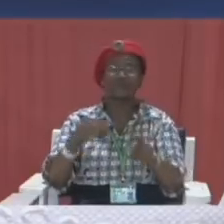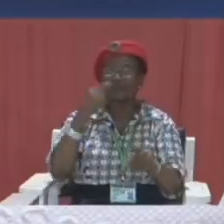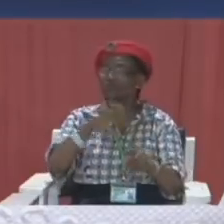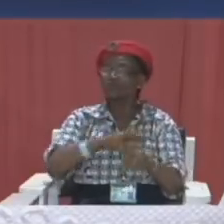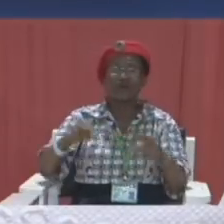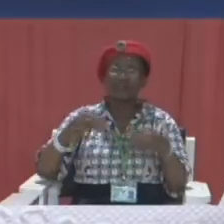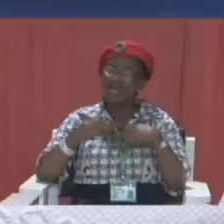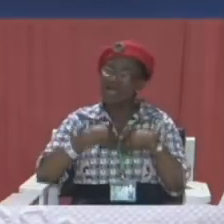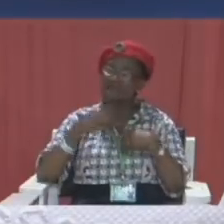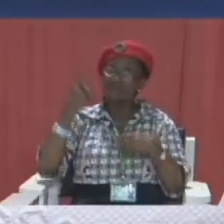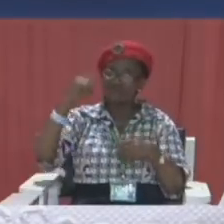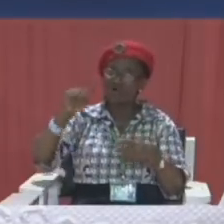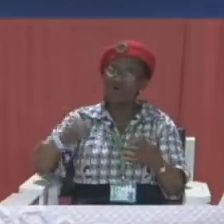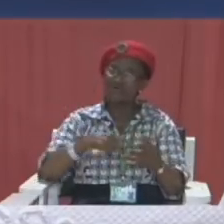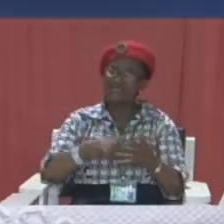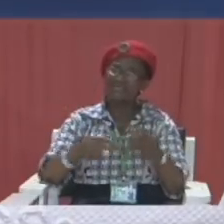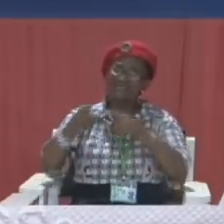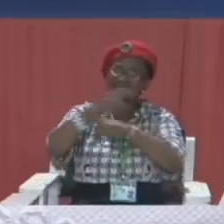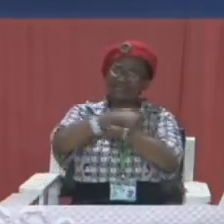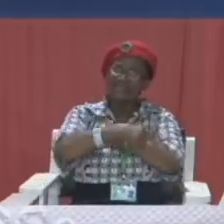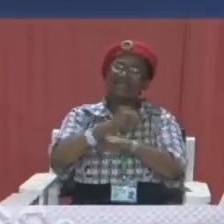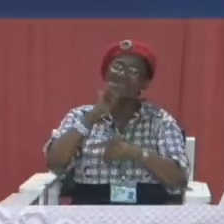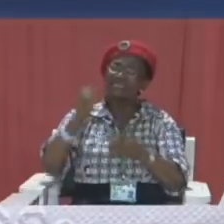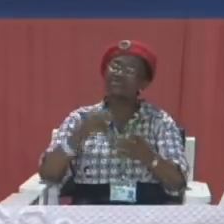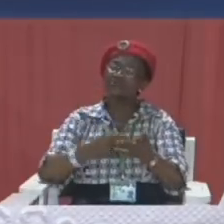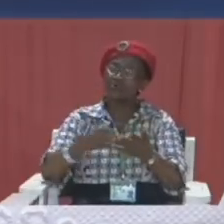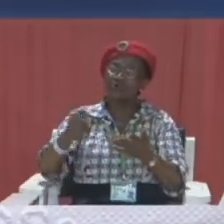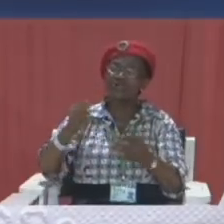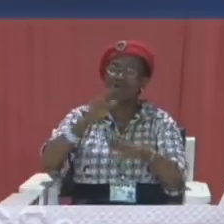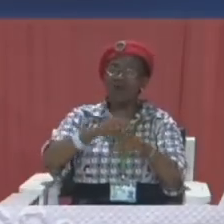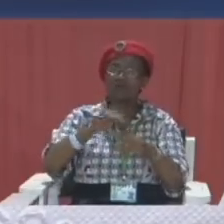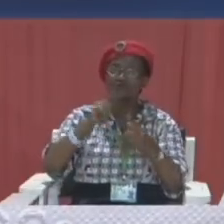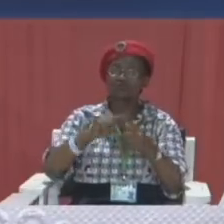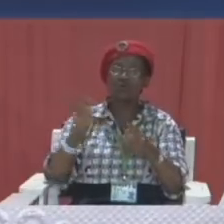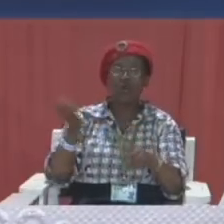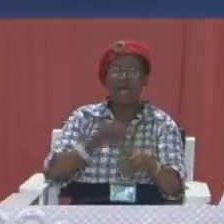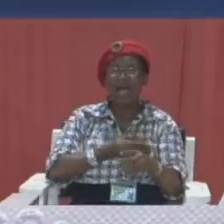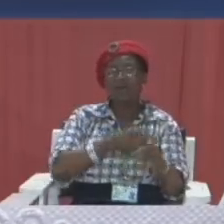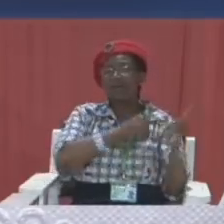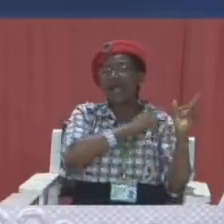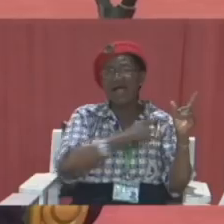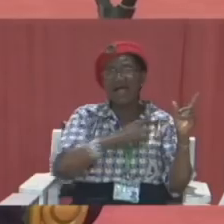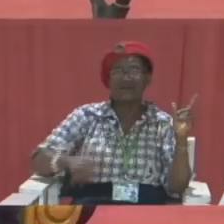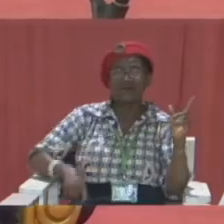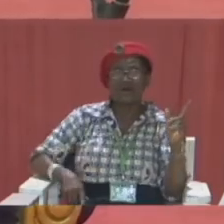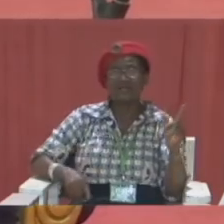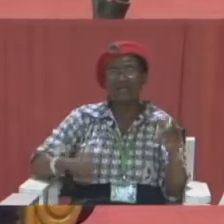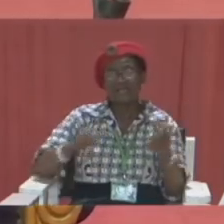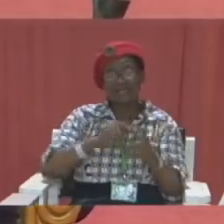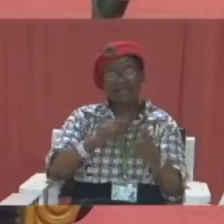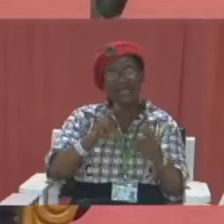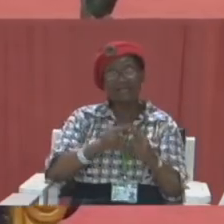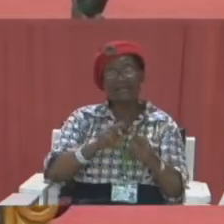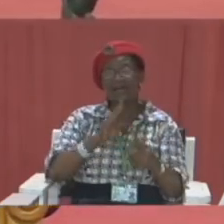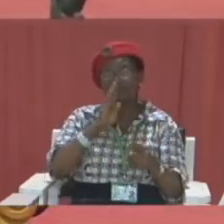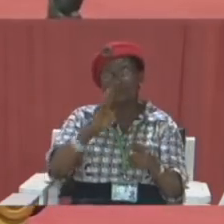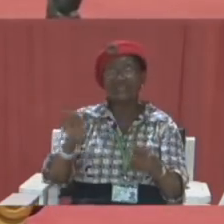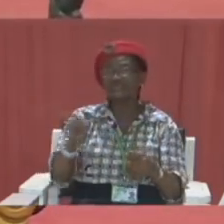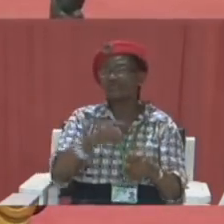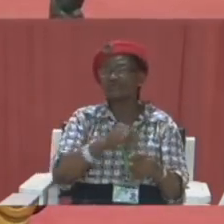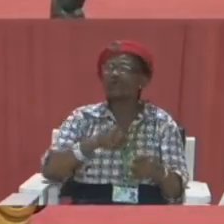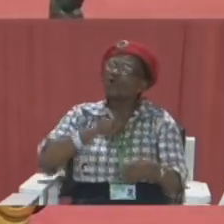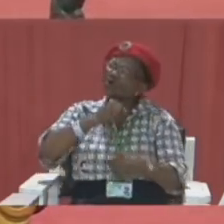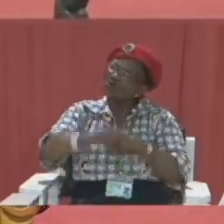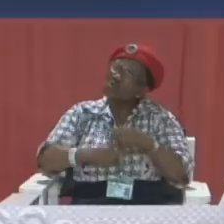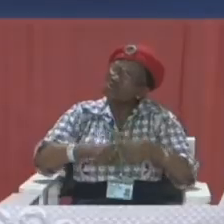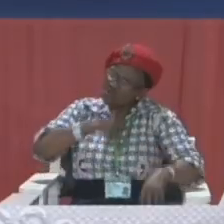day is holy unto our Lord. Neither be ye sorry, for the joy of